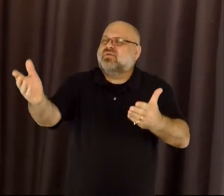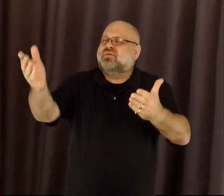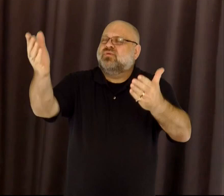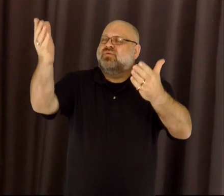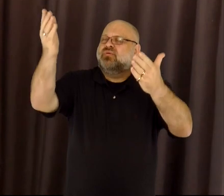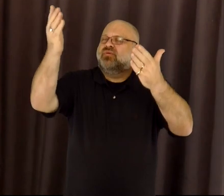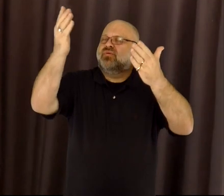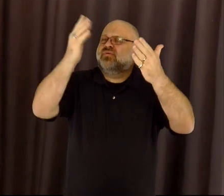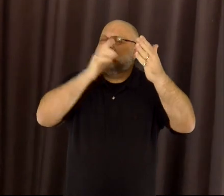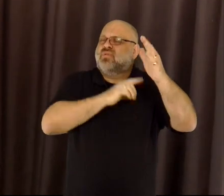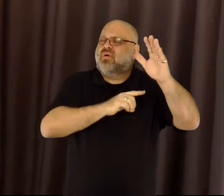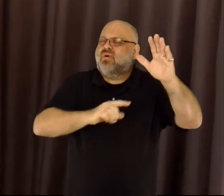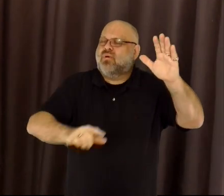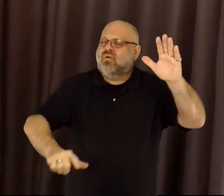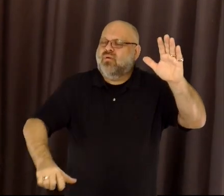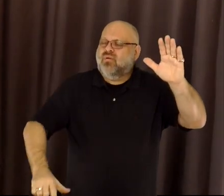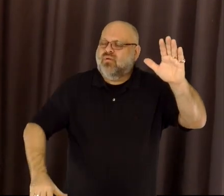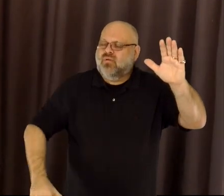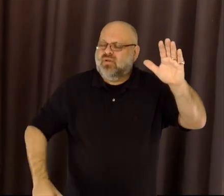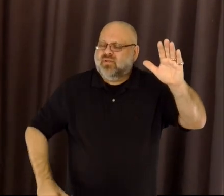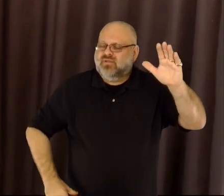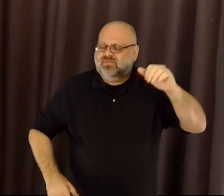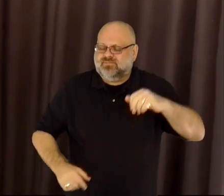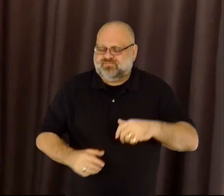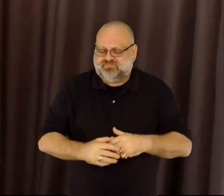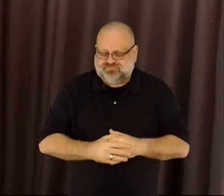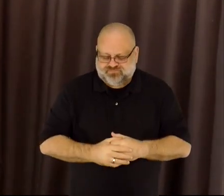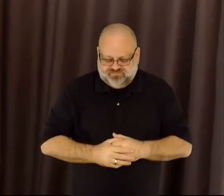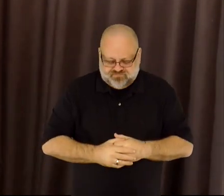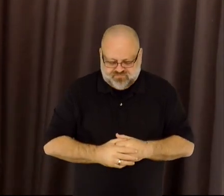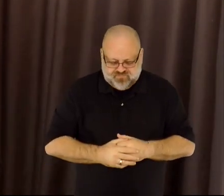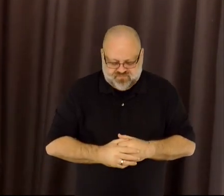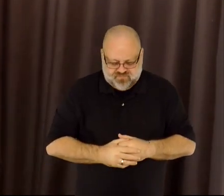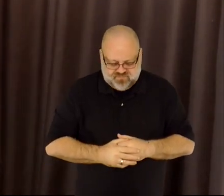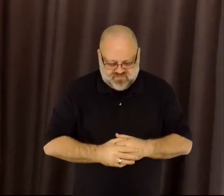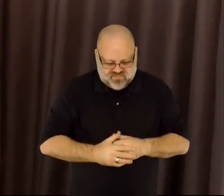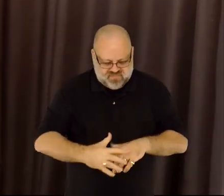are you, Lord.